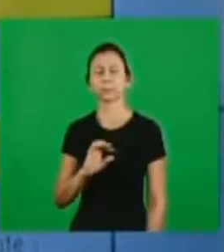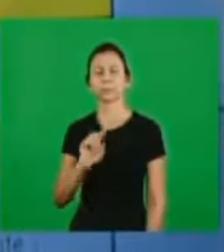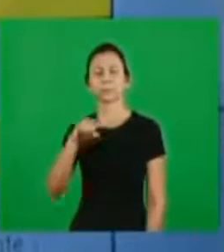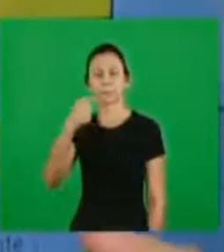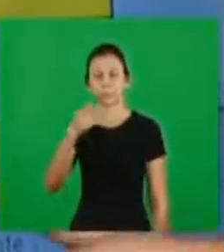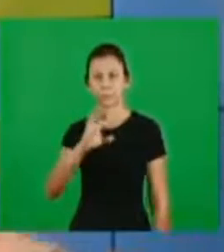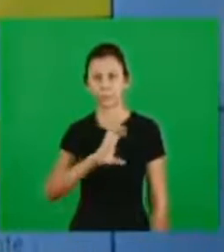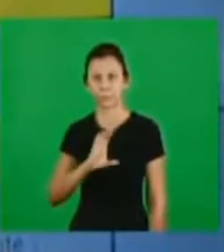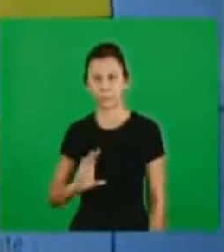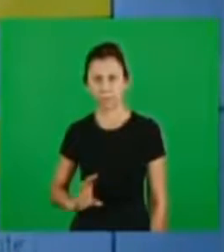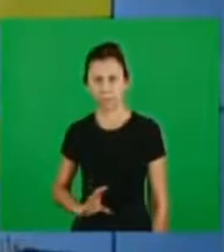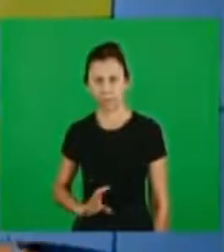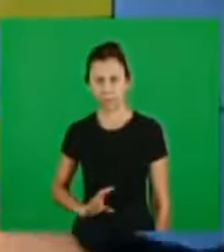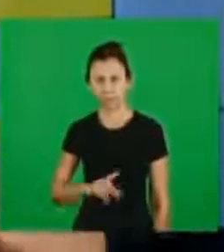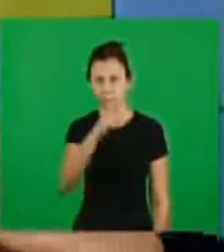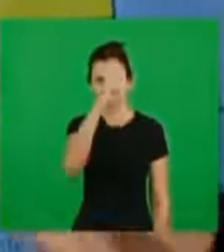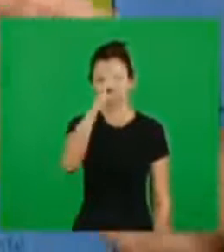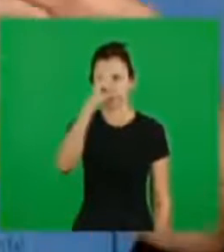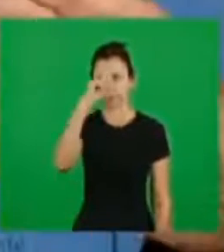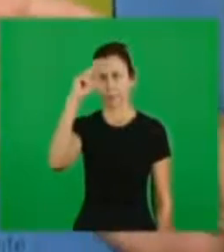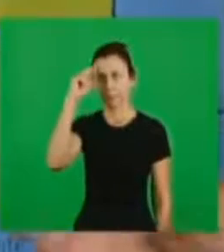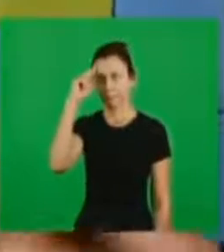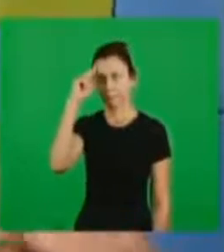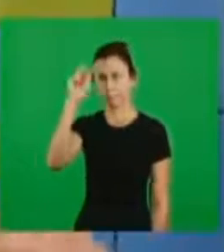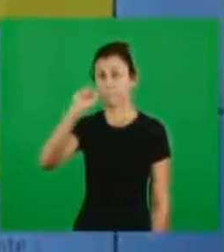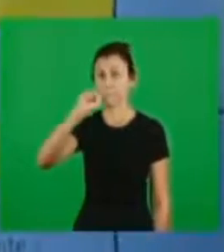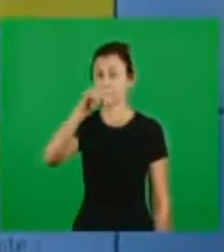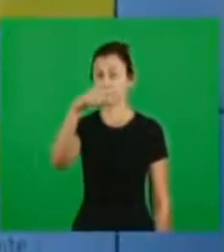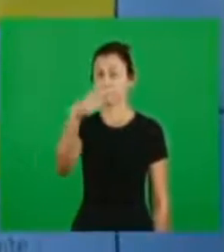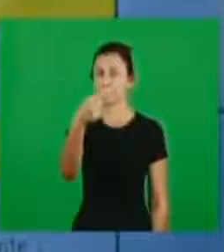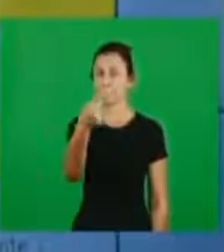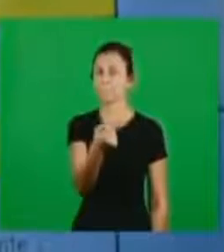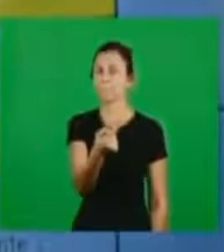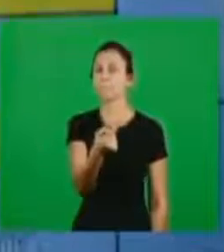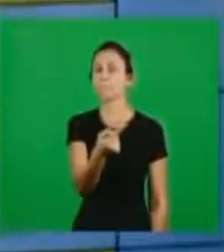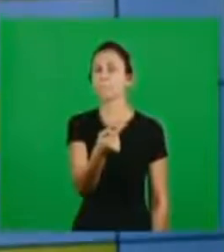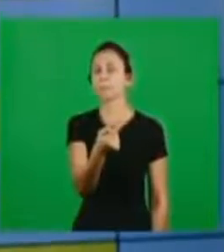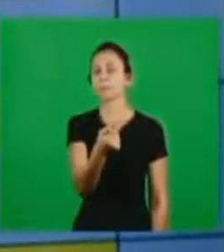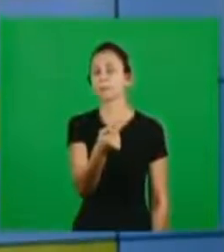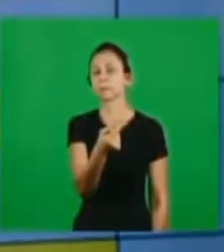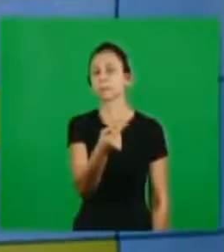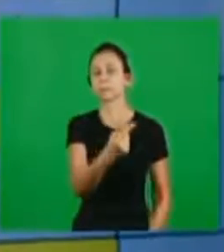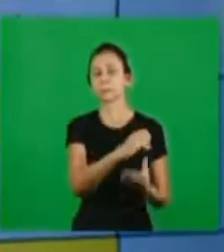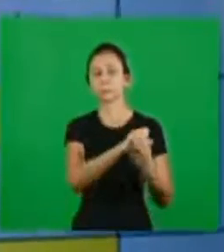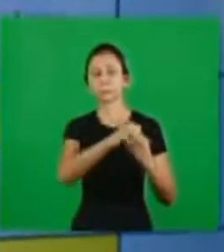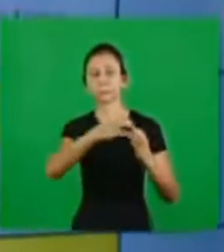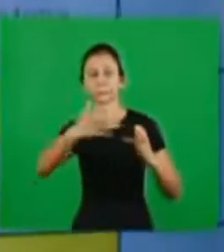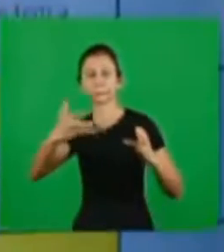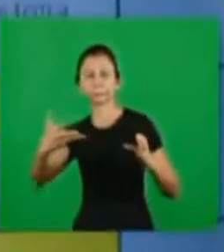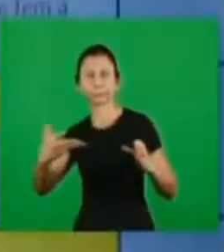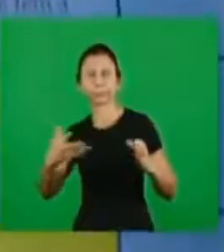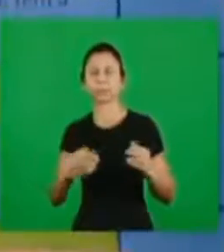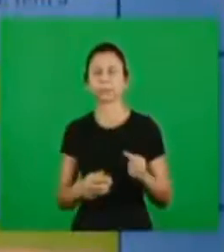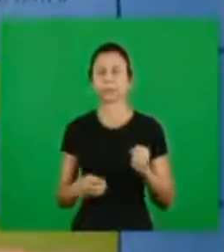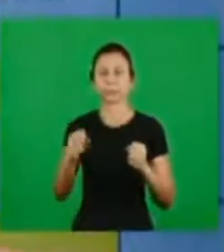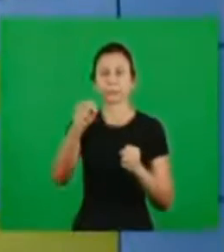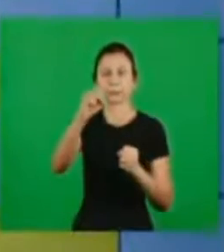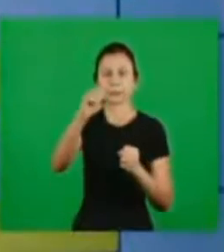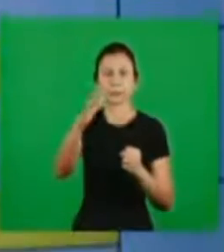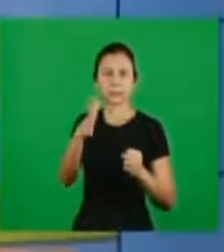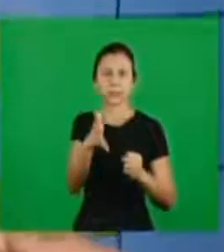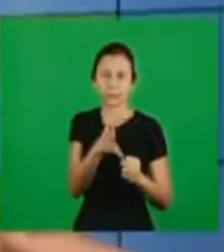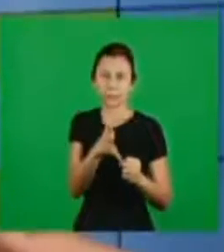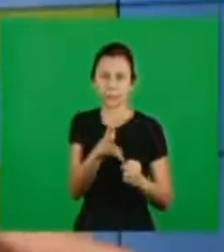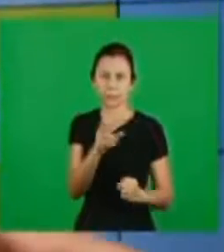famous Milan treaty. So now we're going to see other aspects in Sardis. For